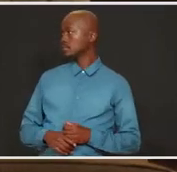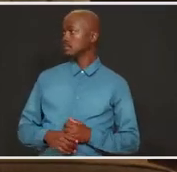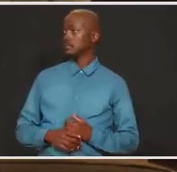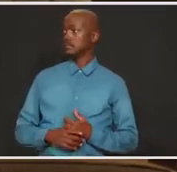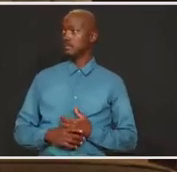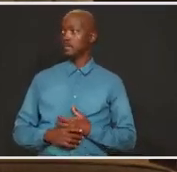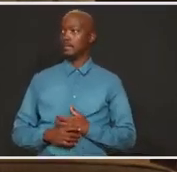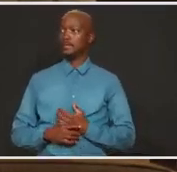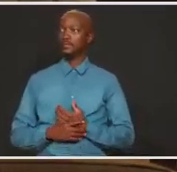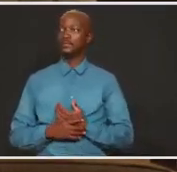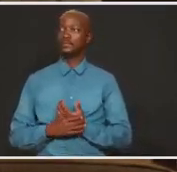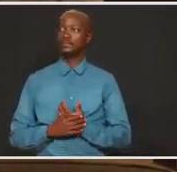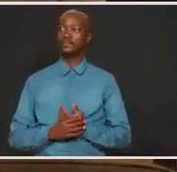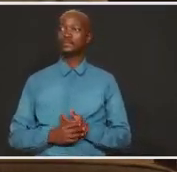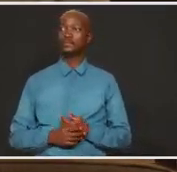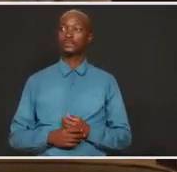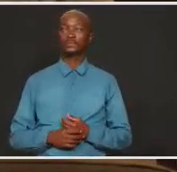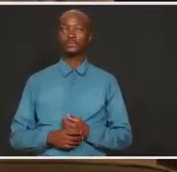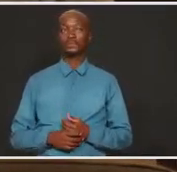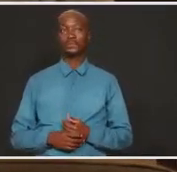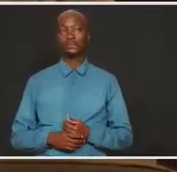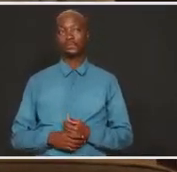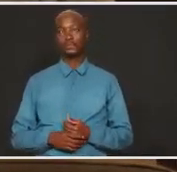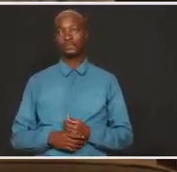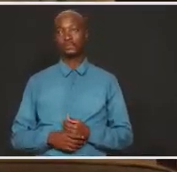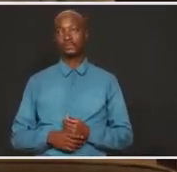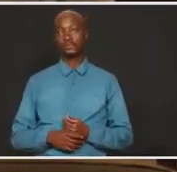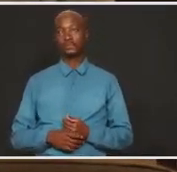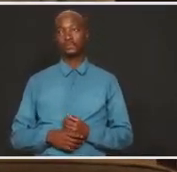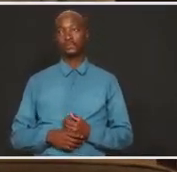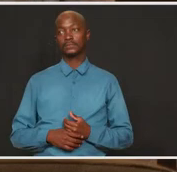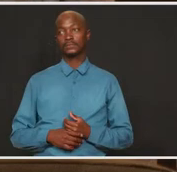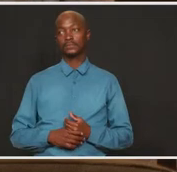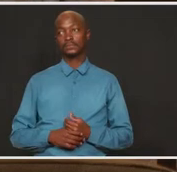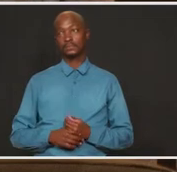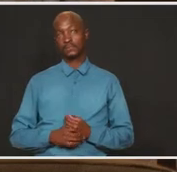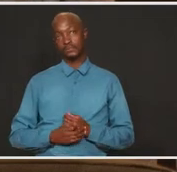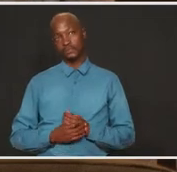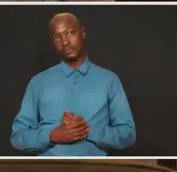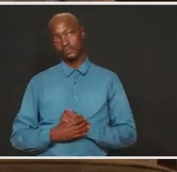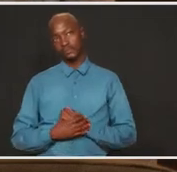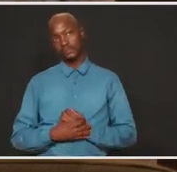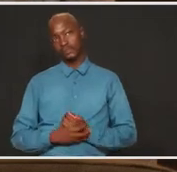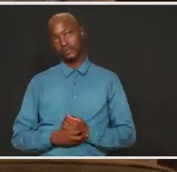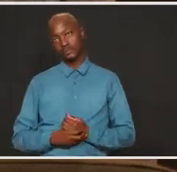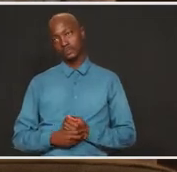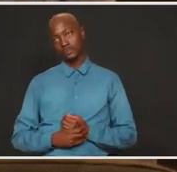I would do I would do abuji bouti